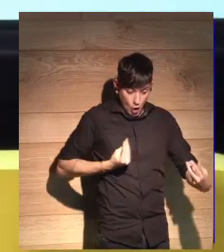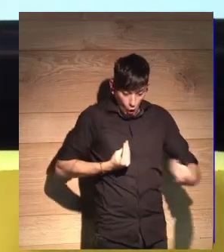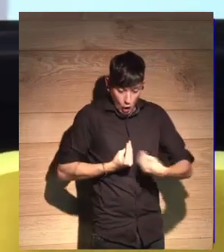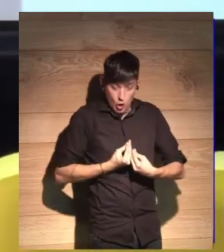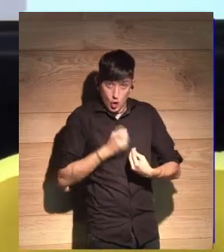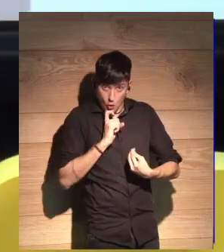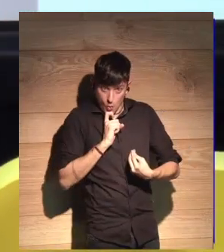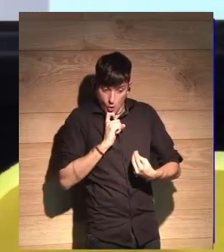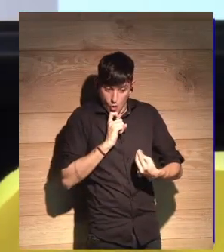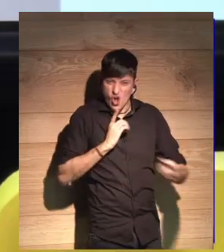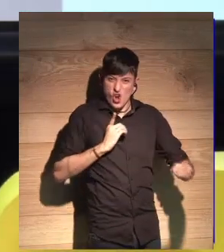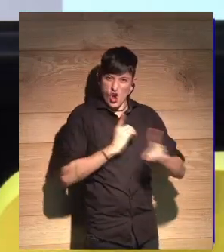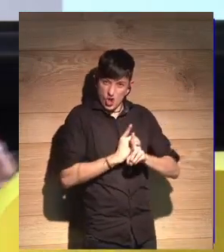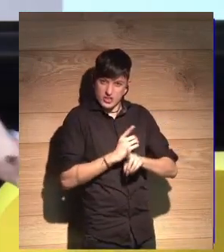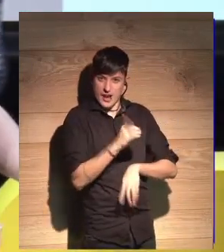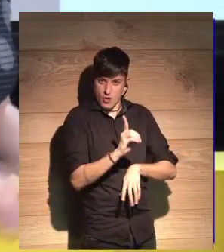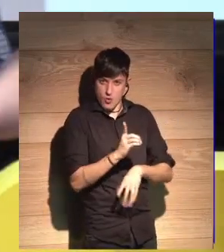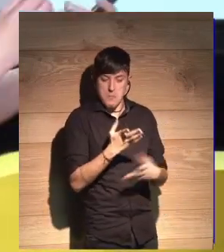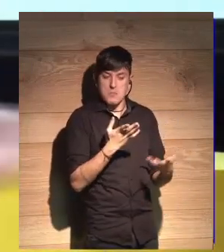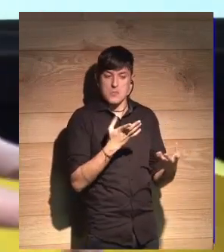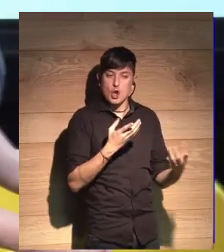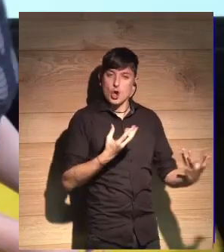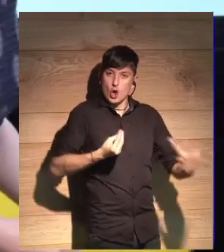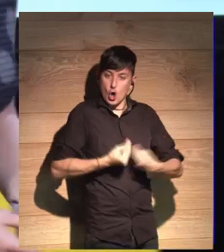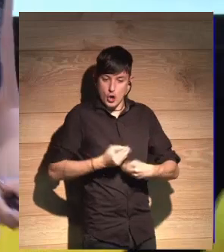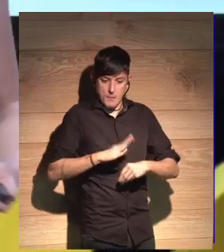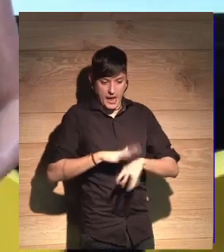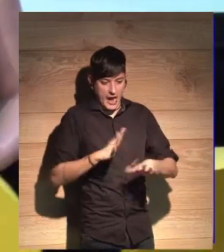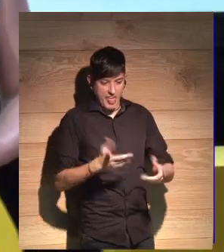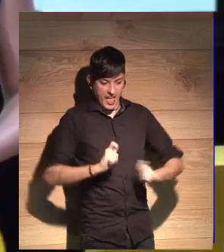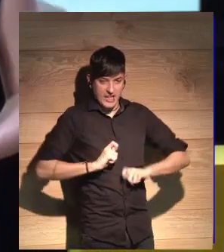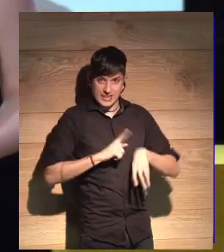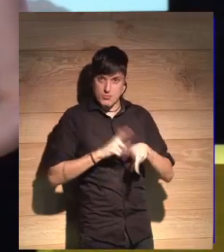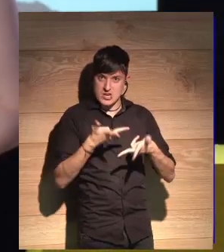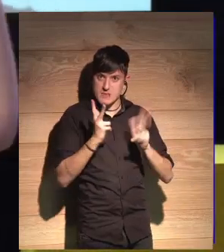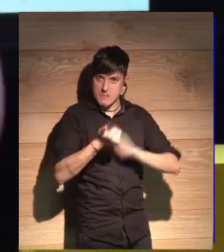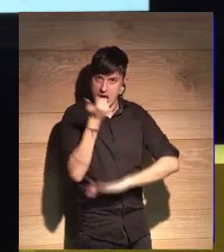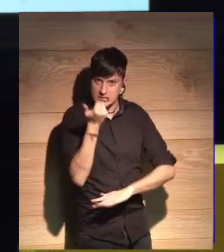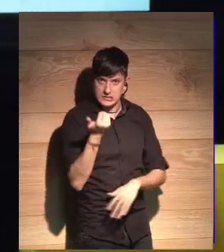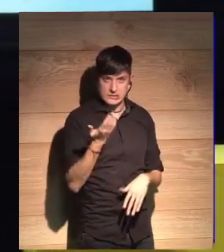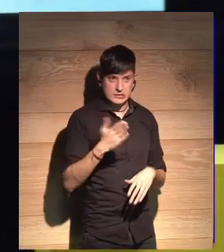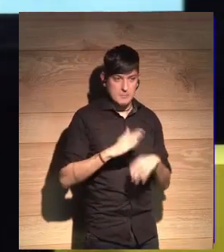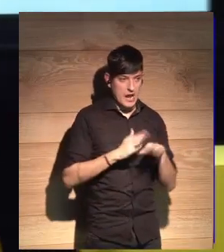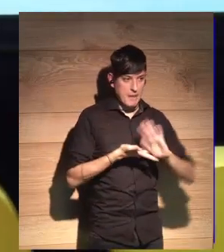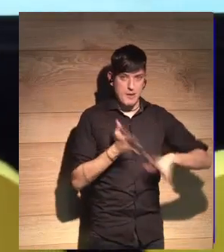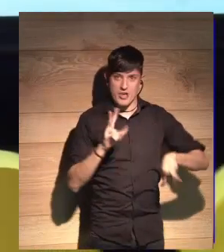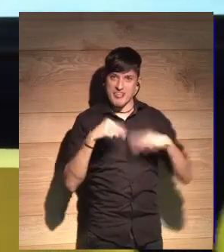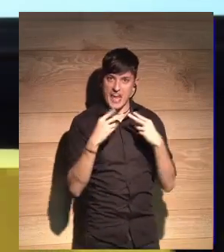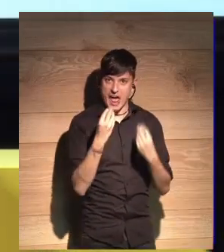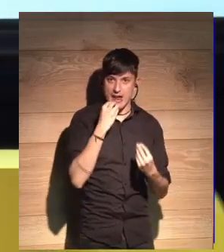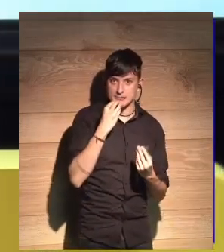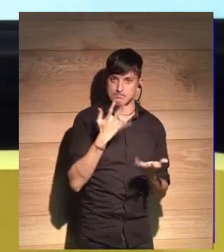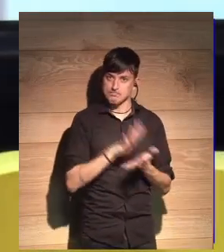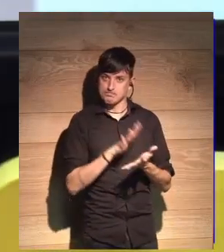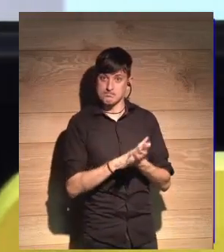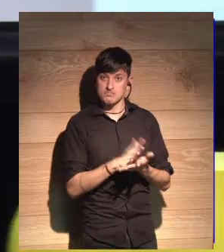be creative and weird and surrealist and have time for dinner with each other? Again, when people make a lot of money, they go